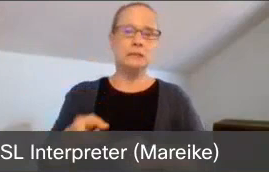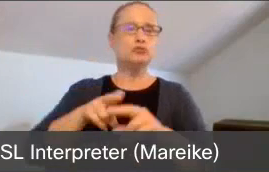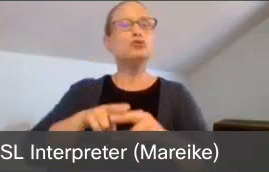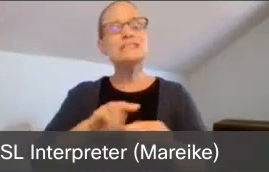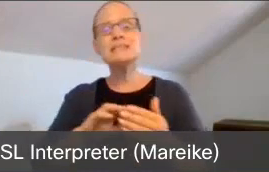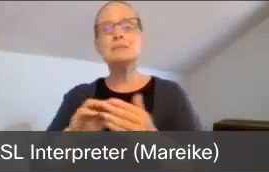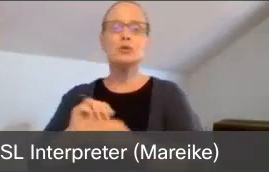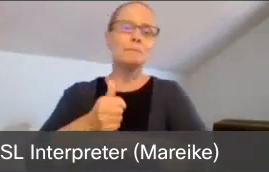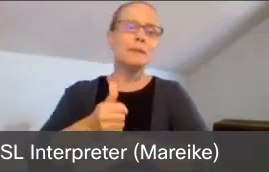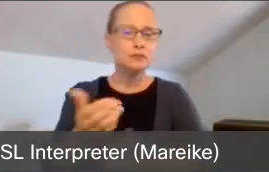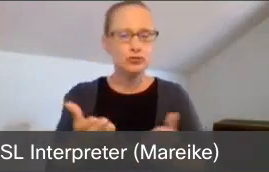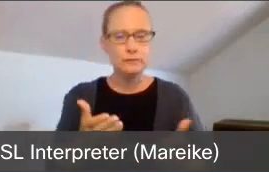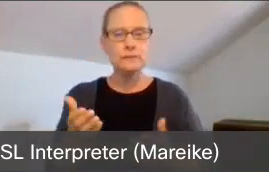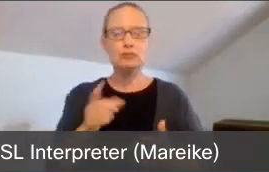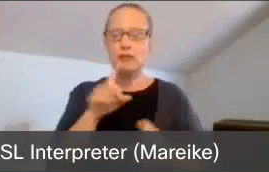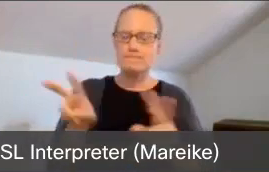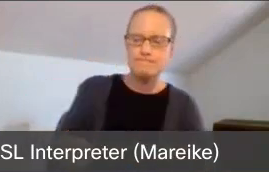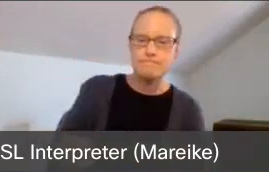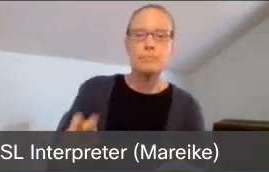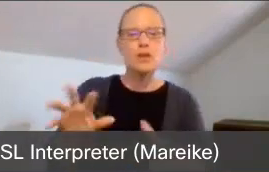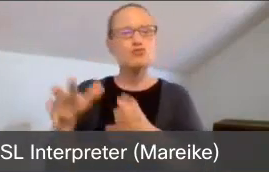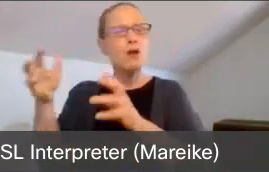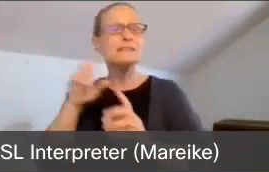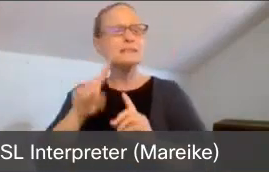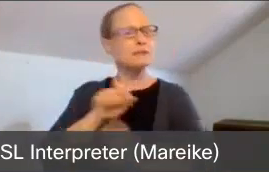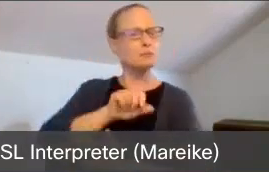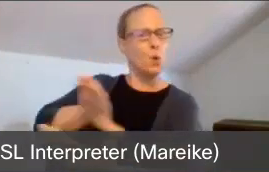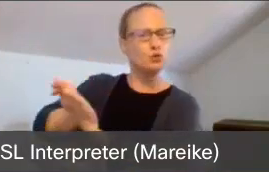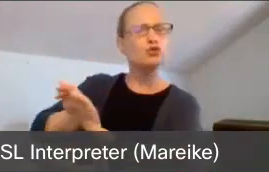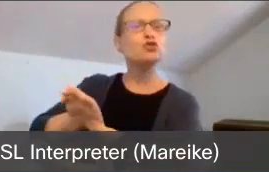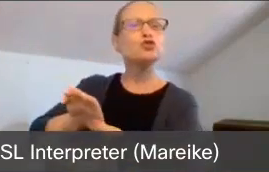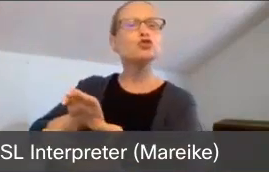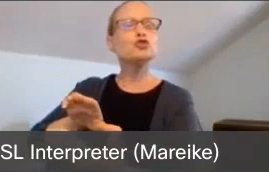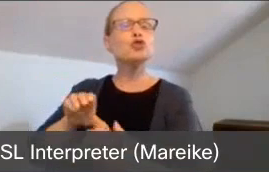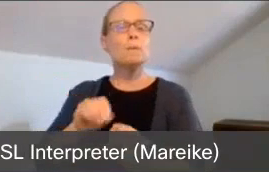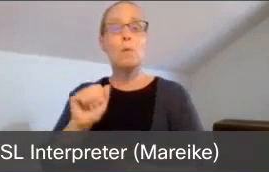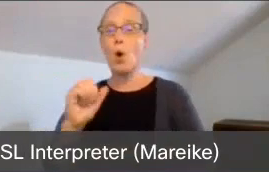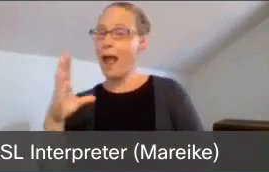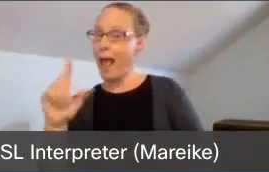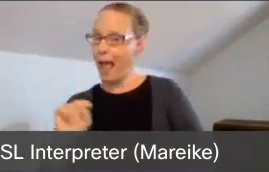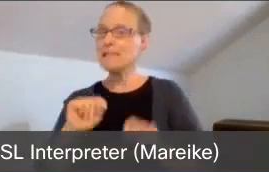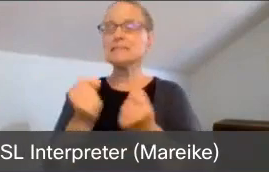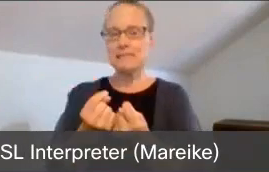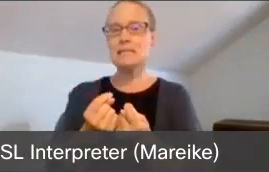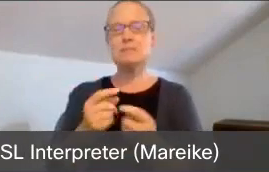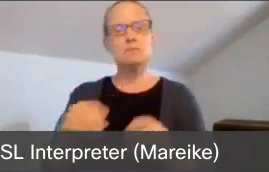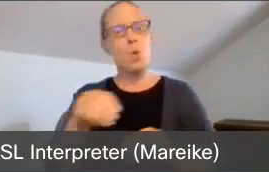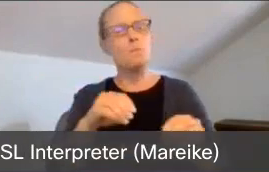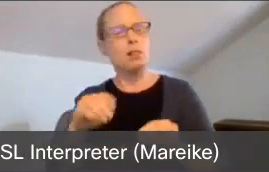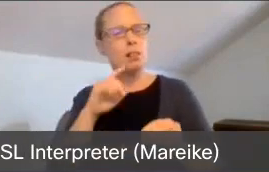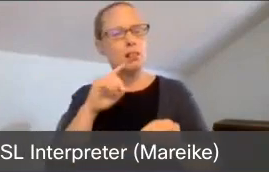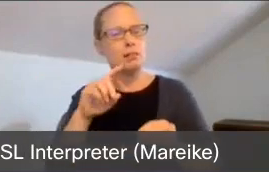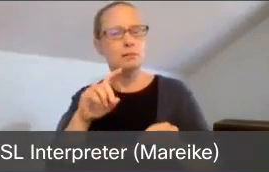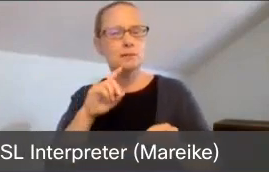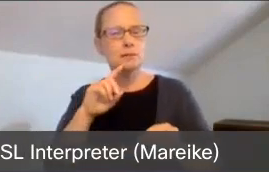community-based services and really looked at crisis very differently. So more ACT teams, our assertive community teams, case